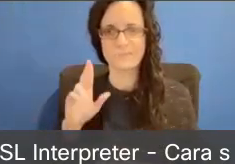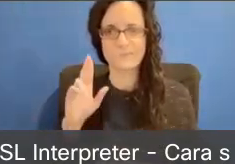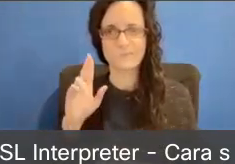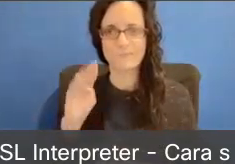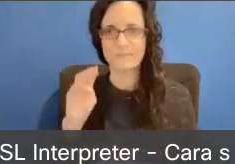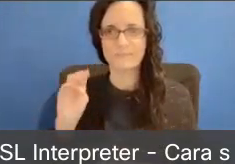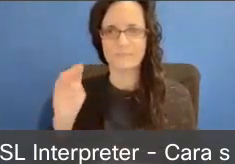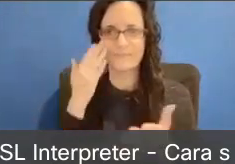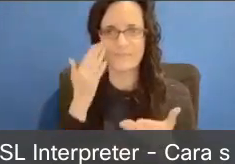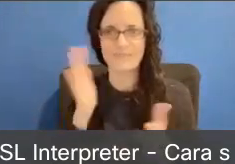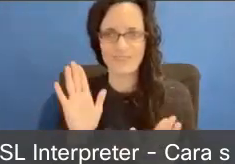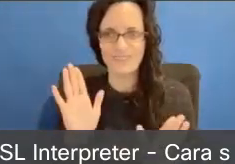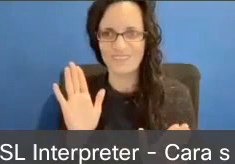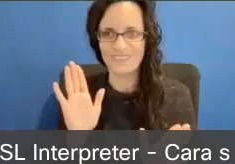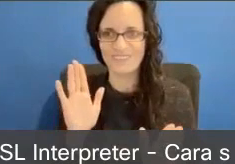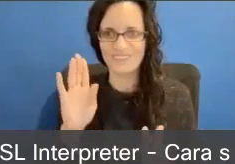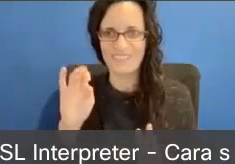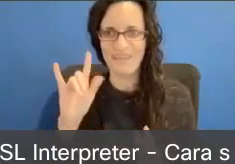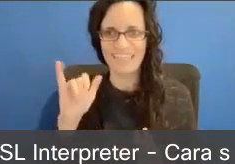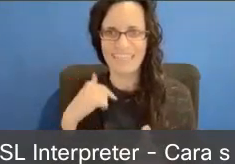I do not.